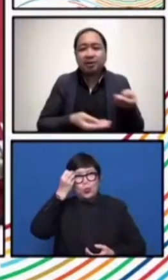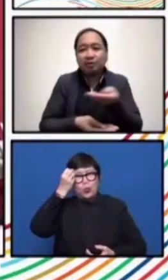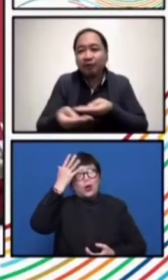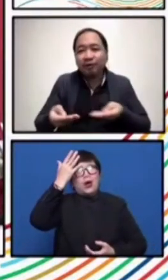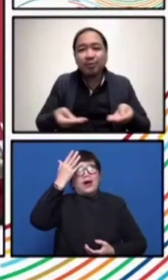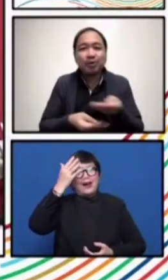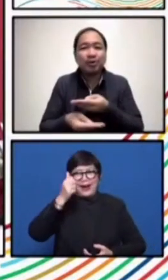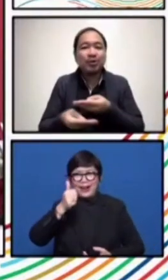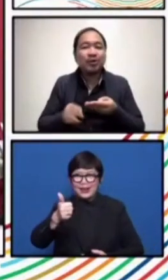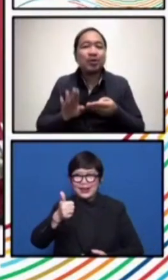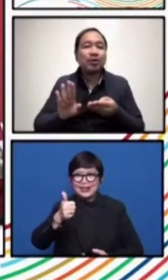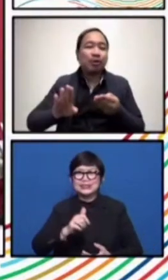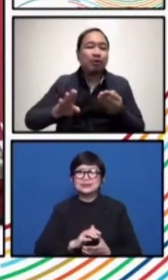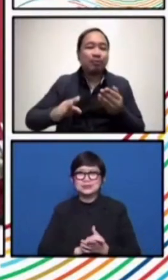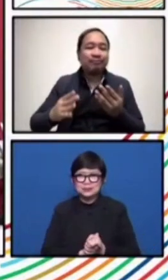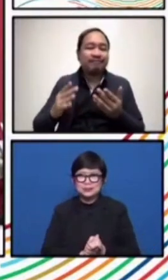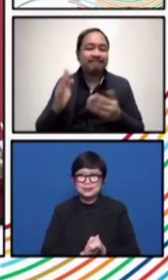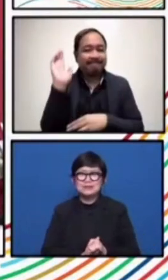Table